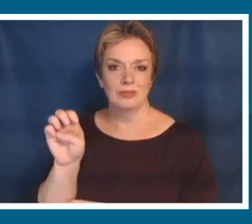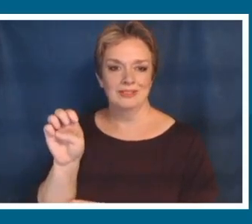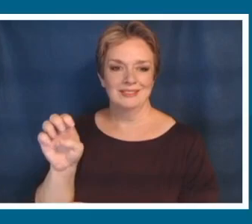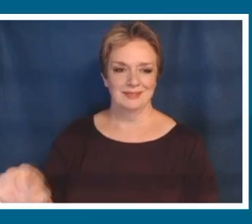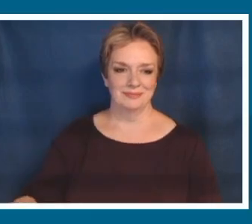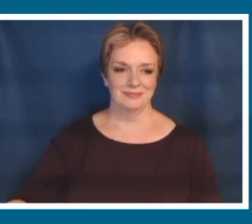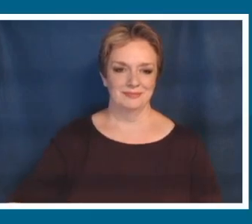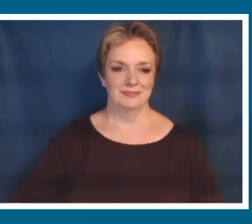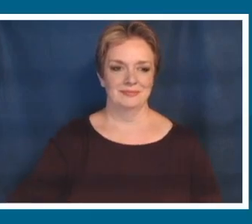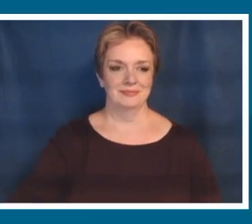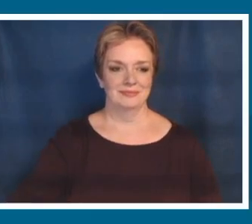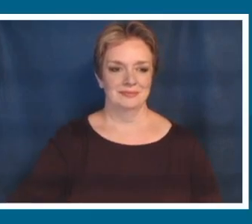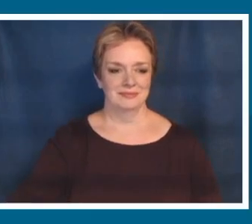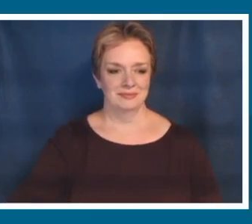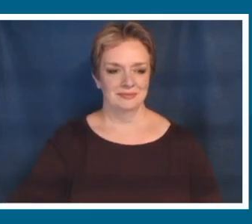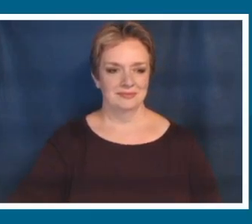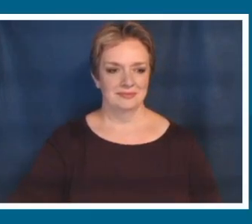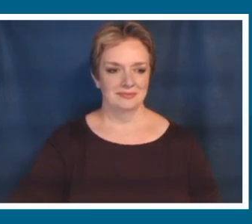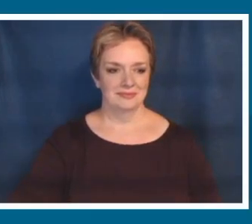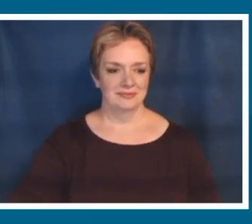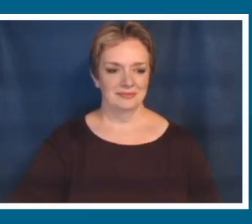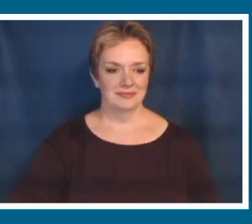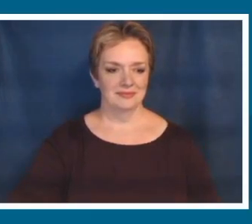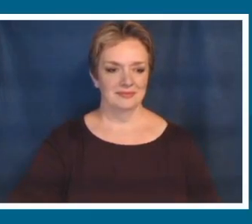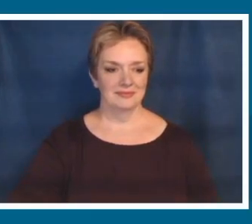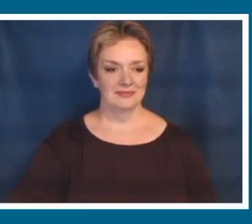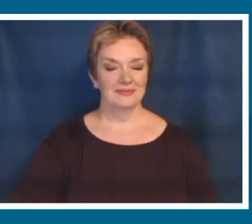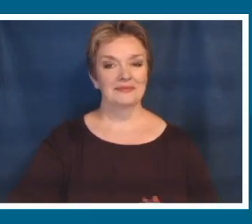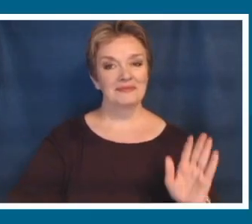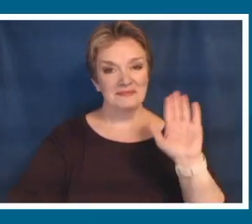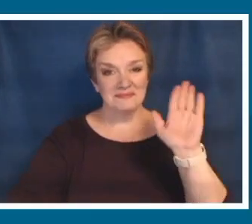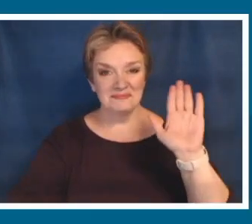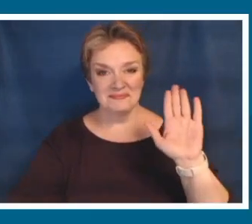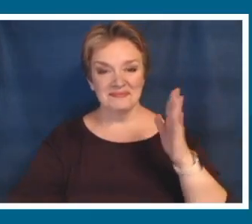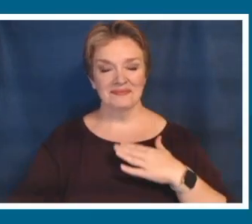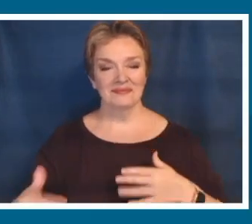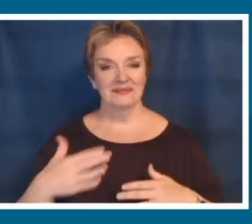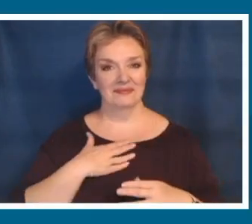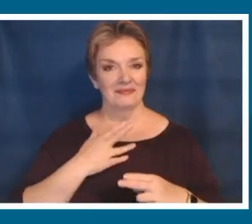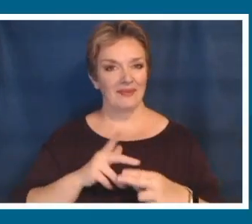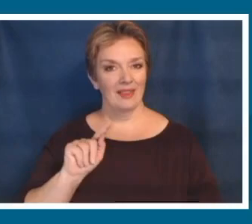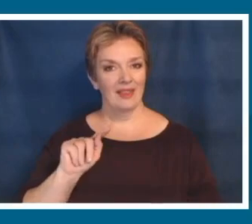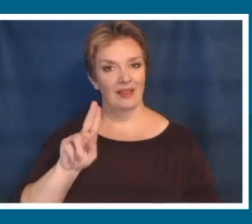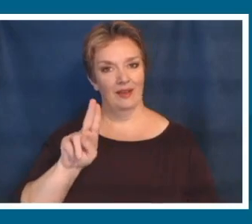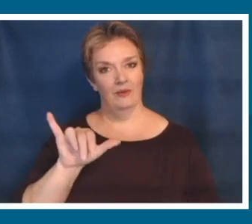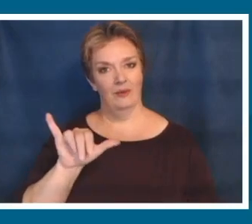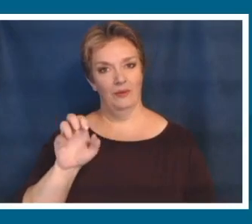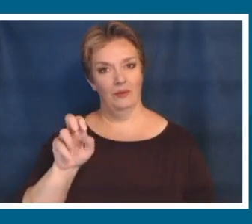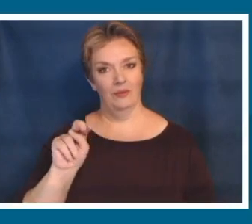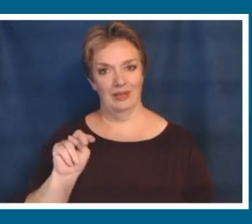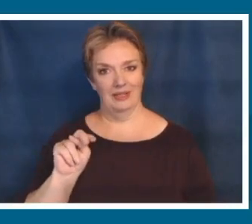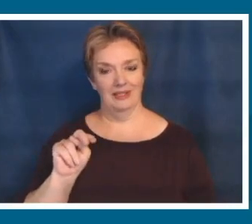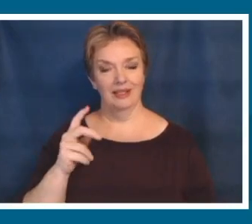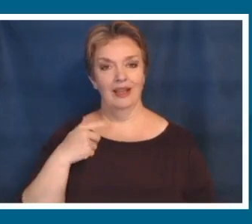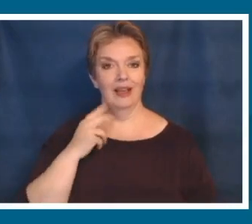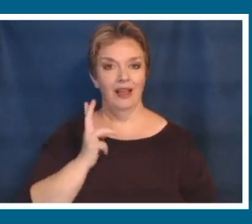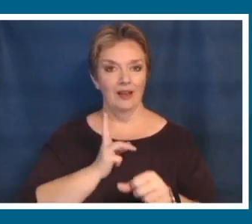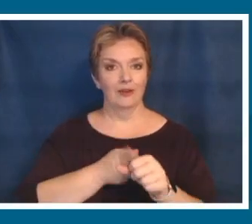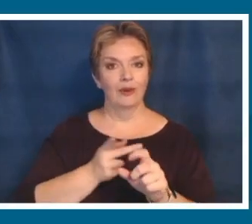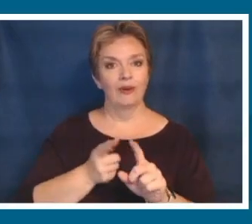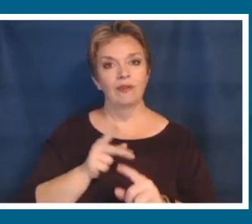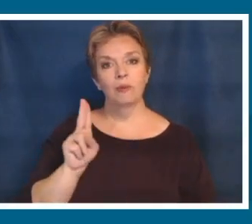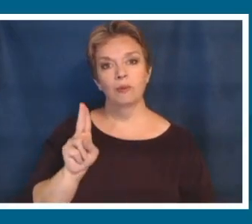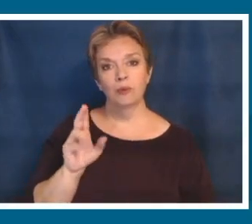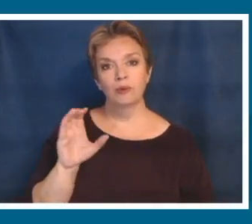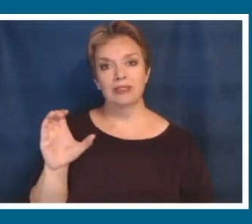Hi, everyone. My name is Tuyen, and I am tuning in from UC